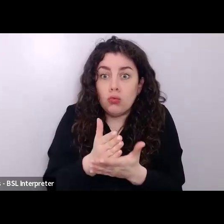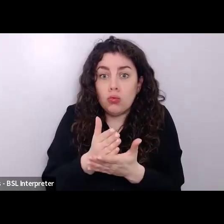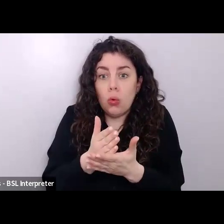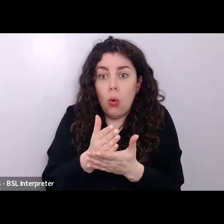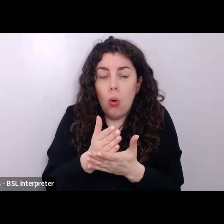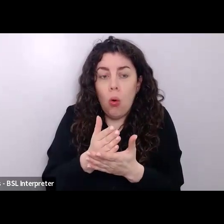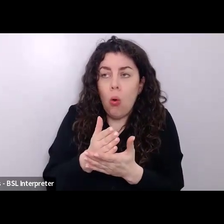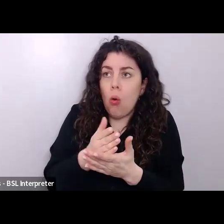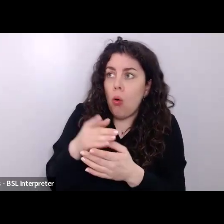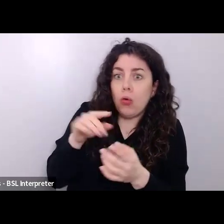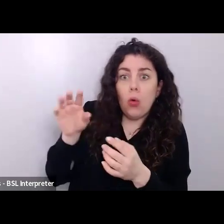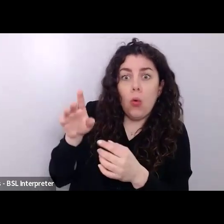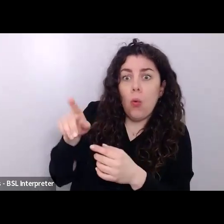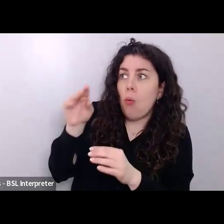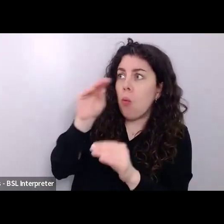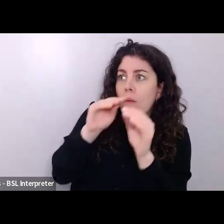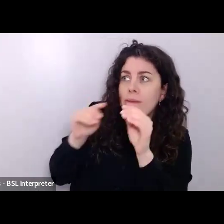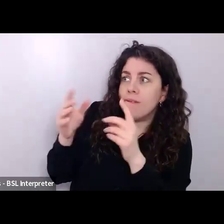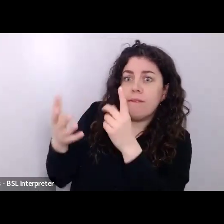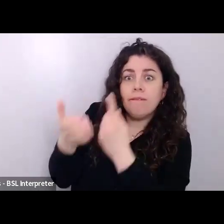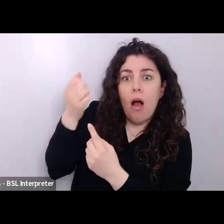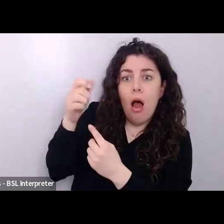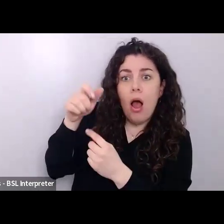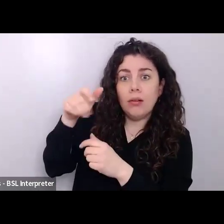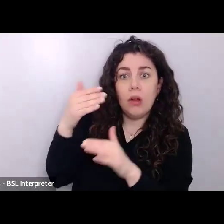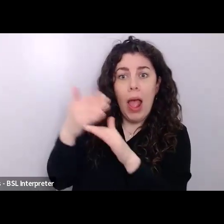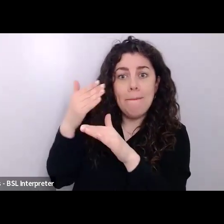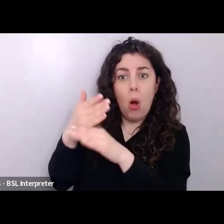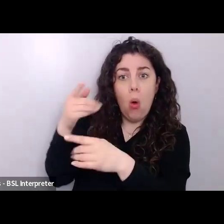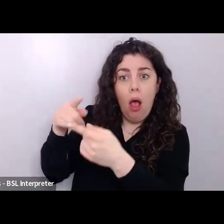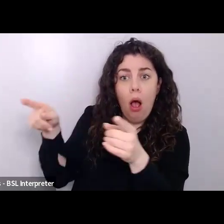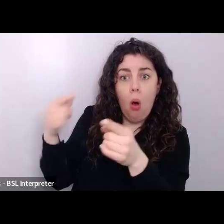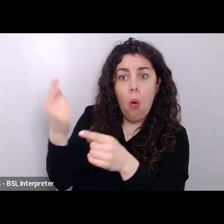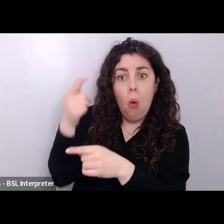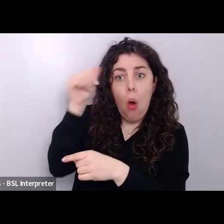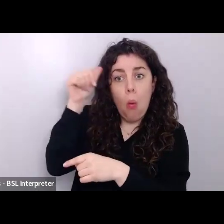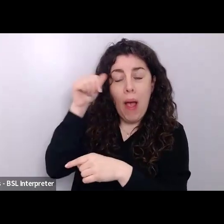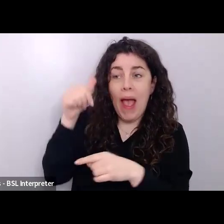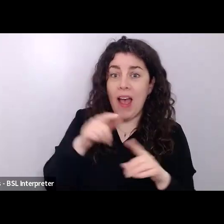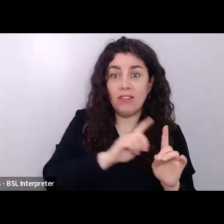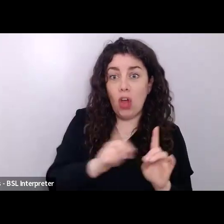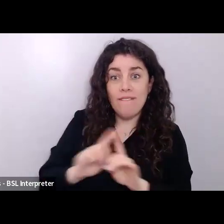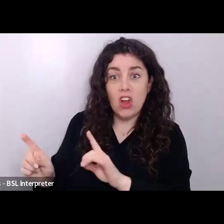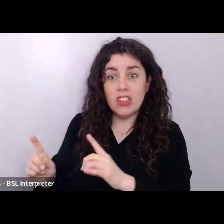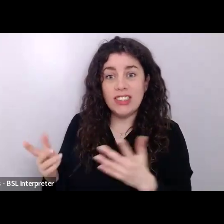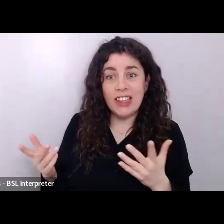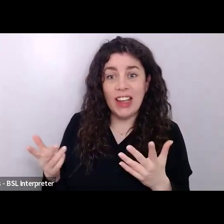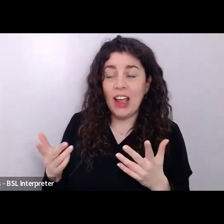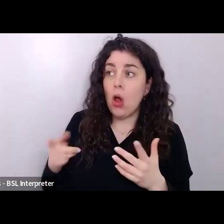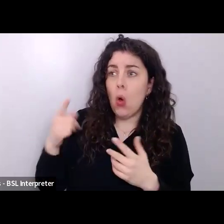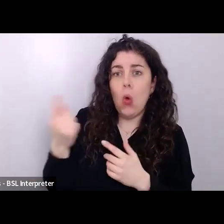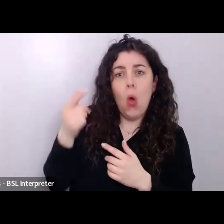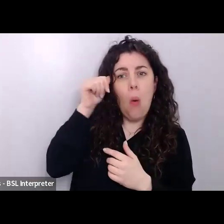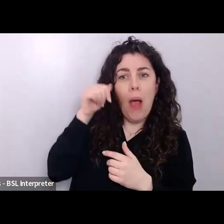identifying an employer that is, you know, aware of diversity and different